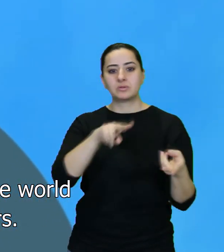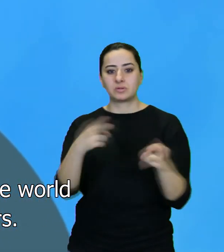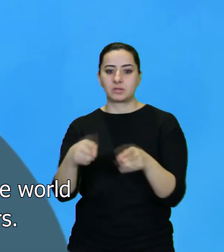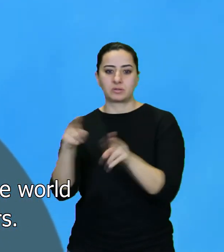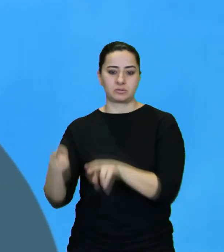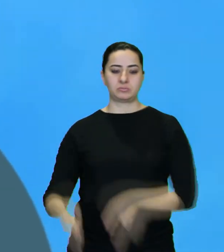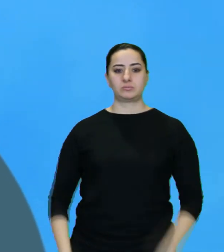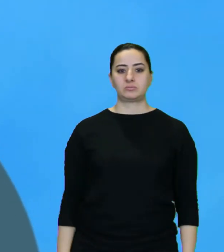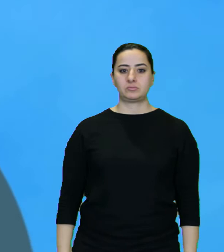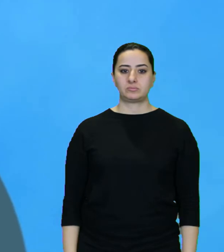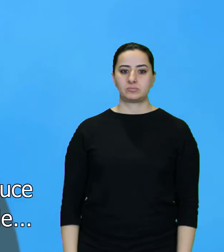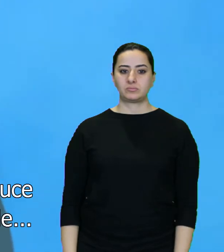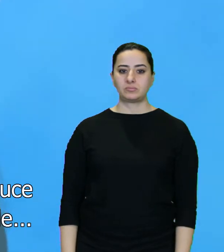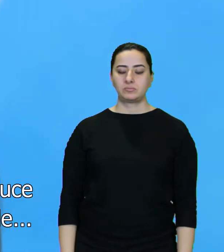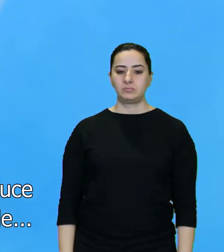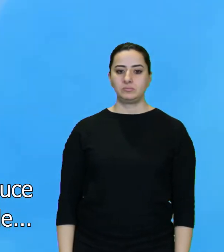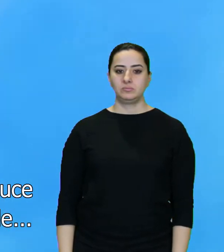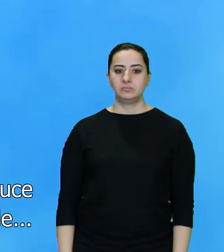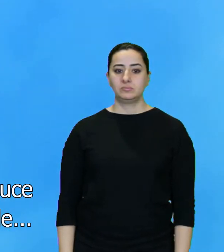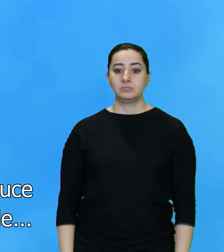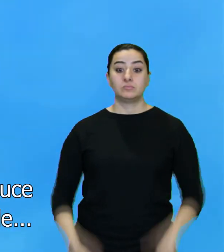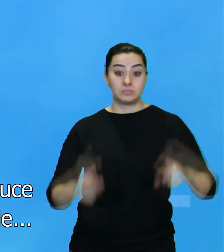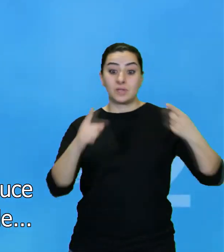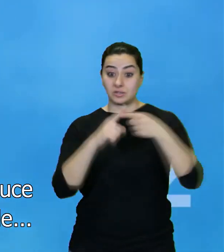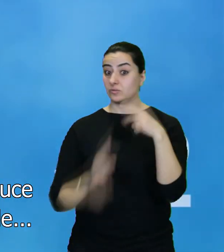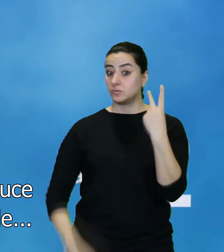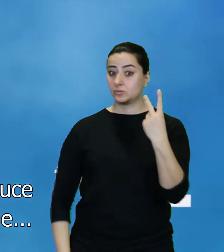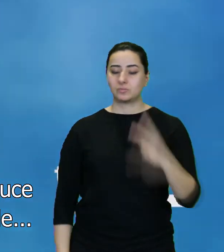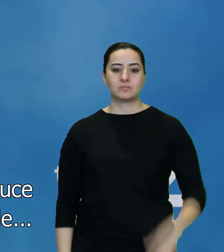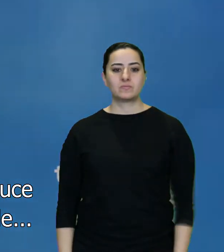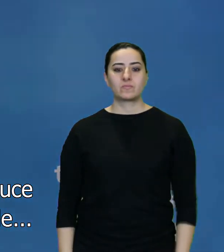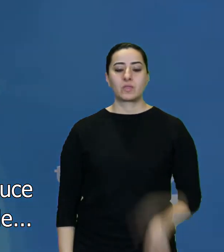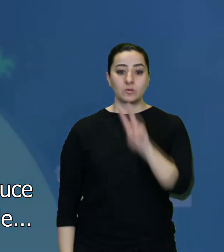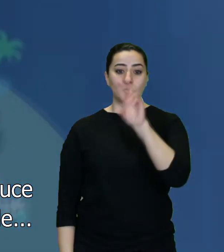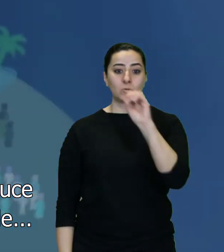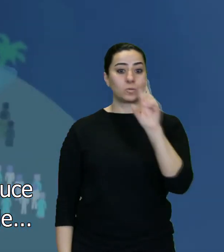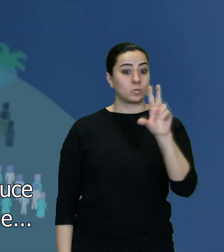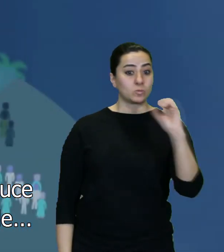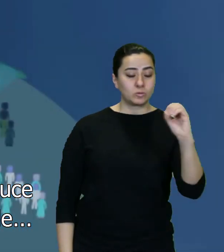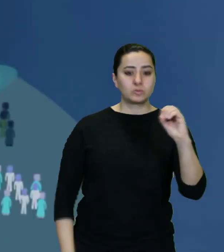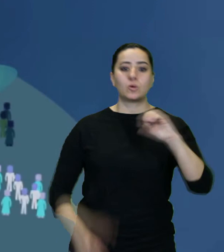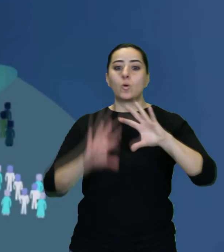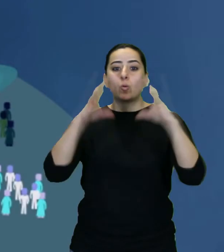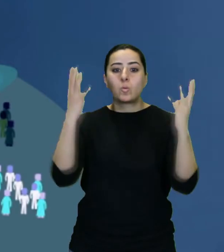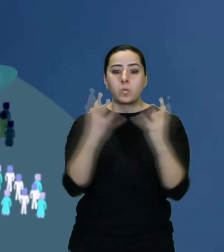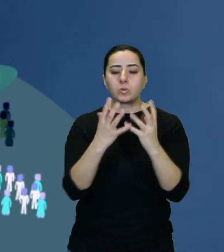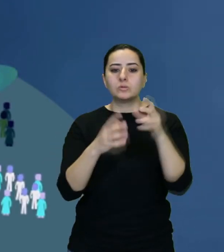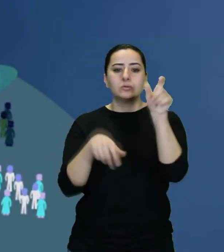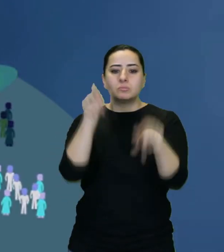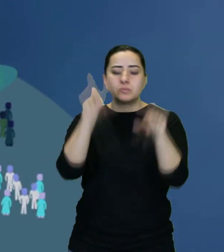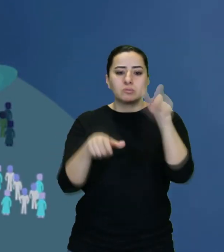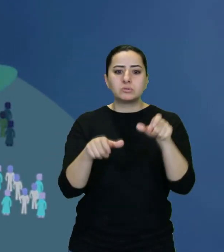from disasters. Target 2. To substantially reduce the number of affected people globally